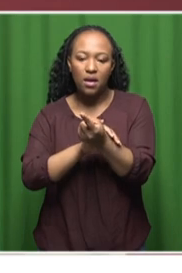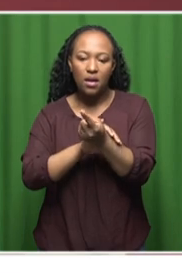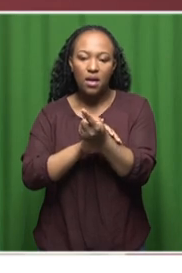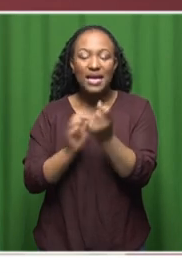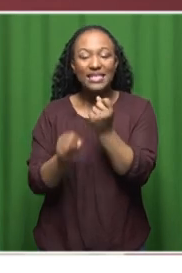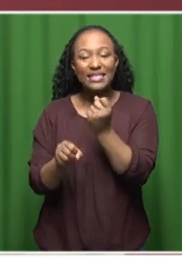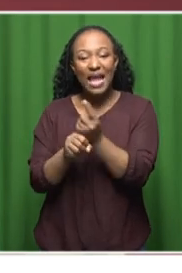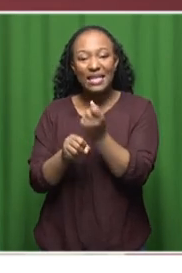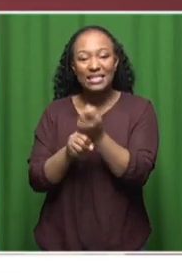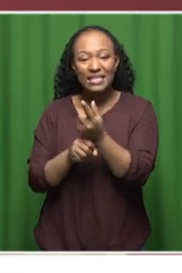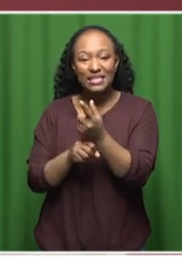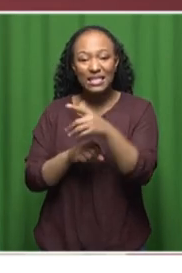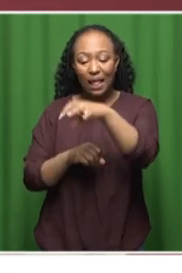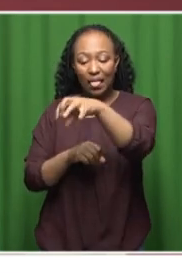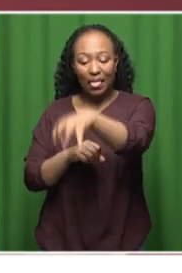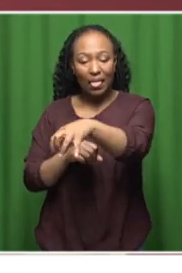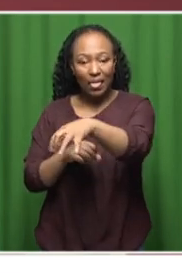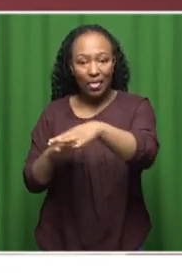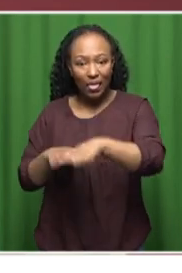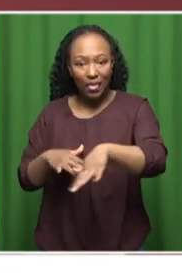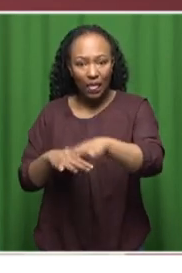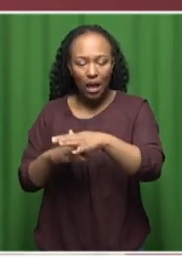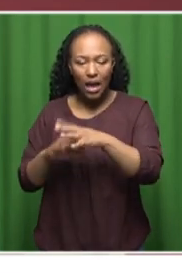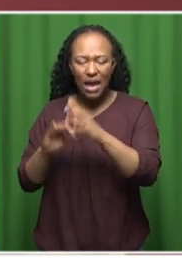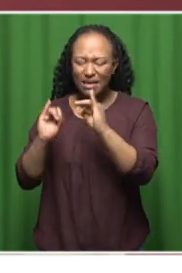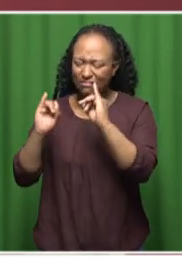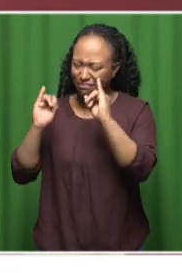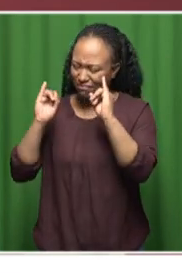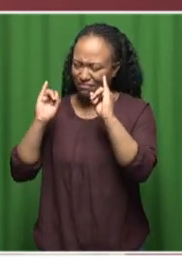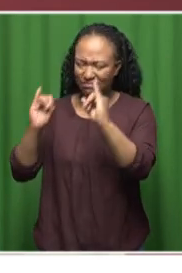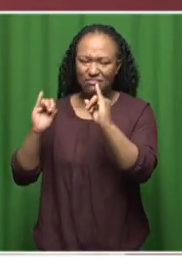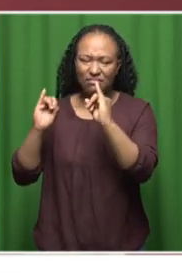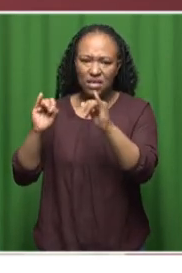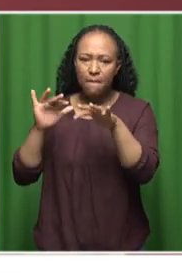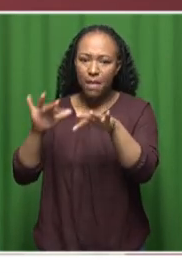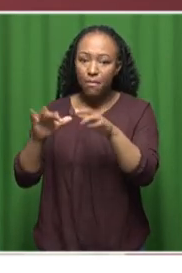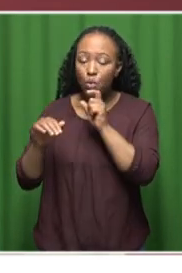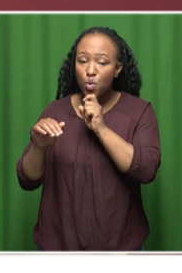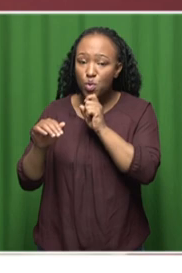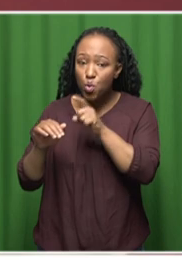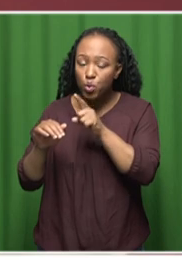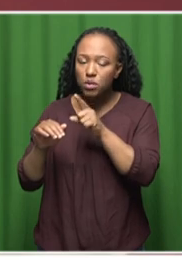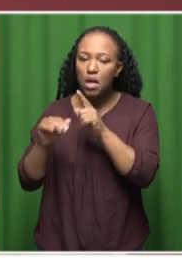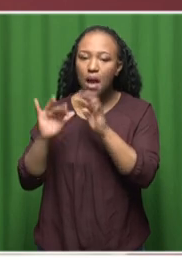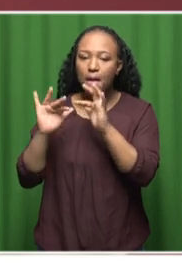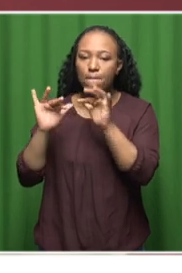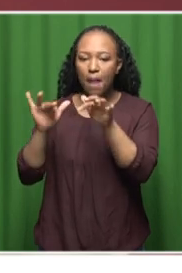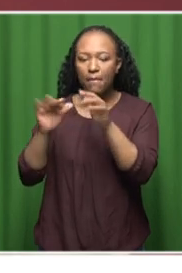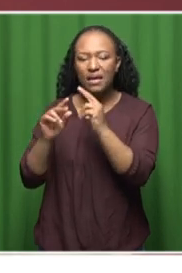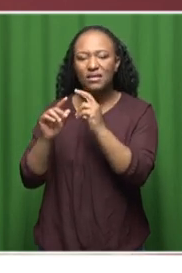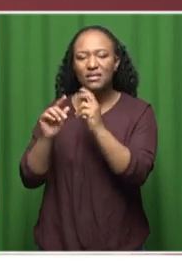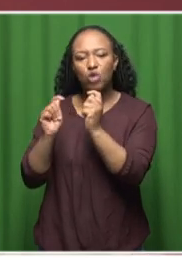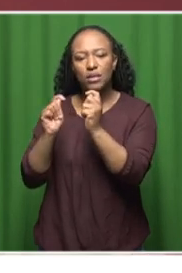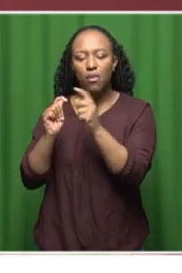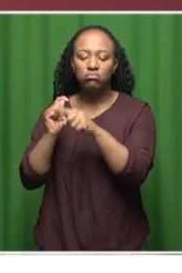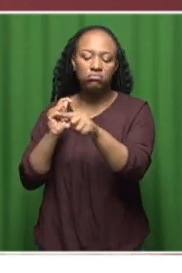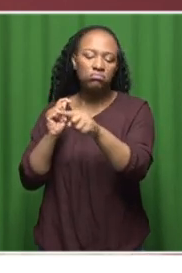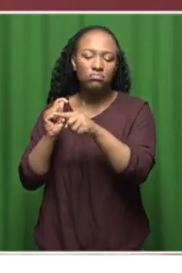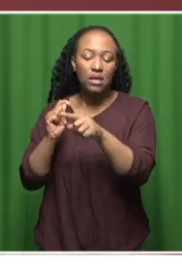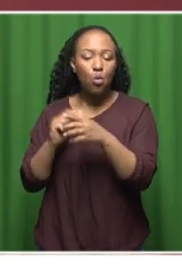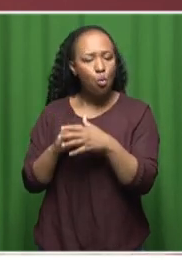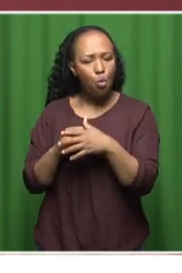is pathetic. It is an insult to people who use public transport. Now, I feel